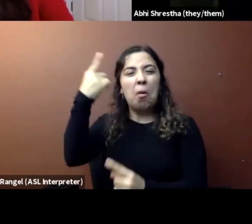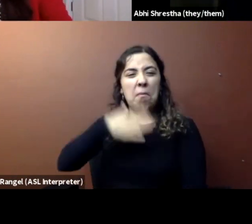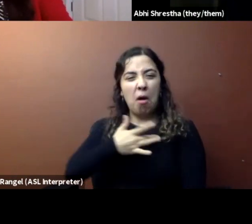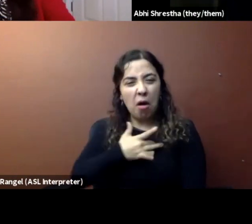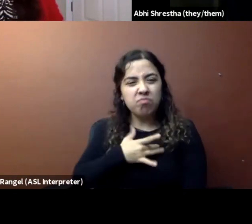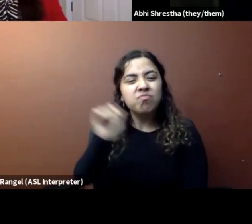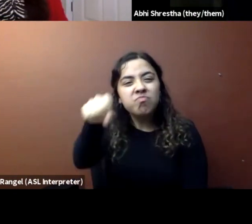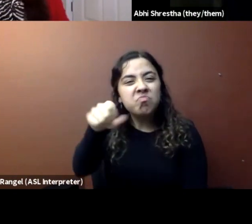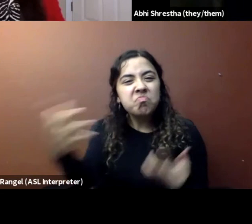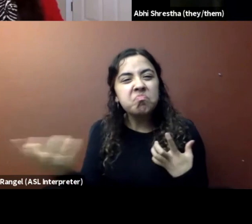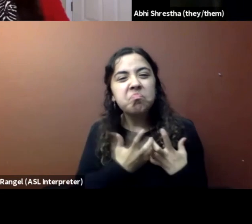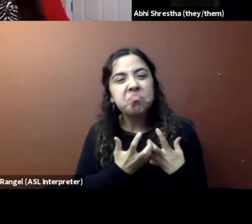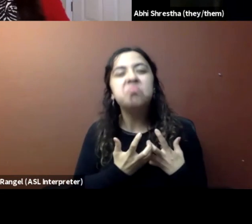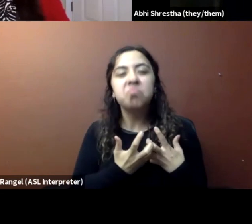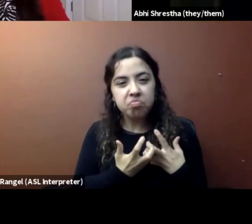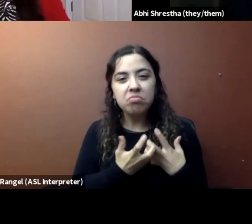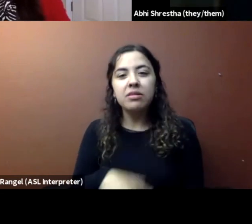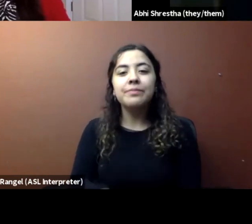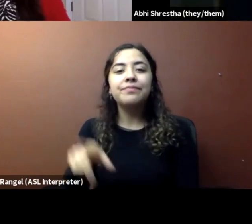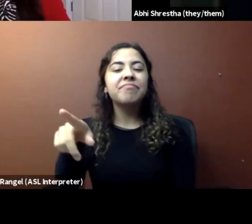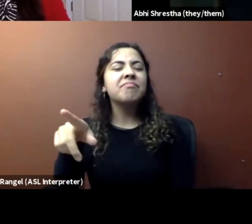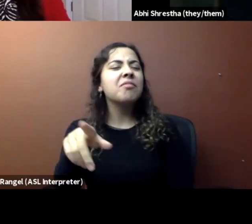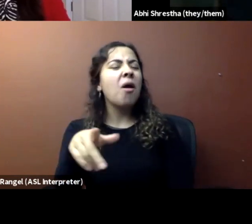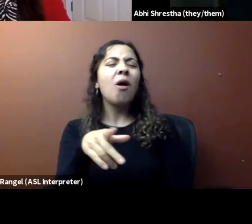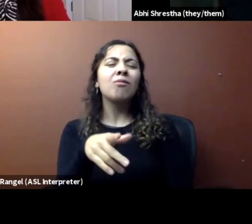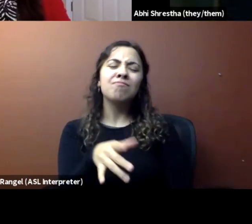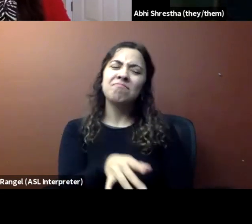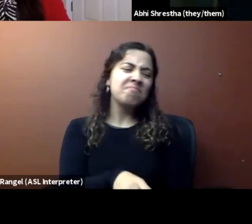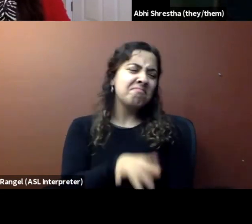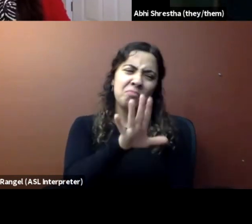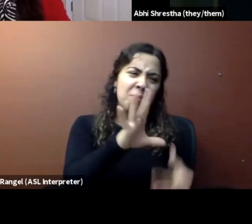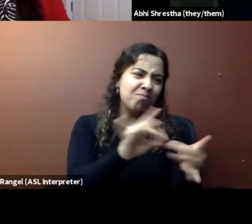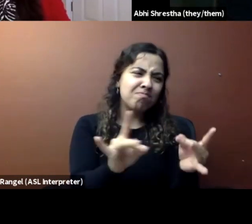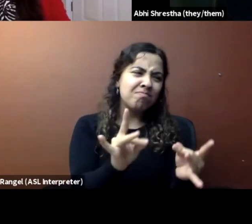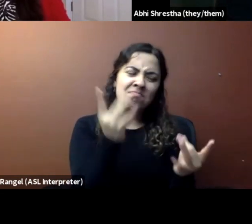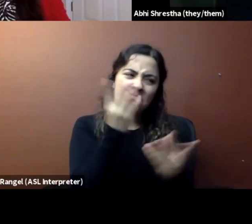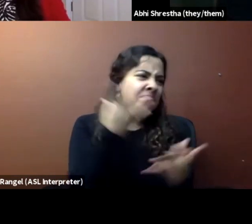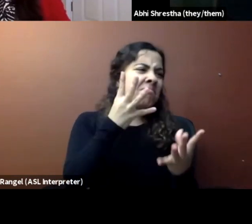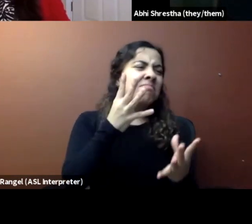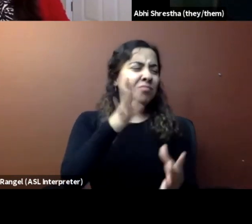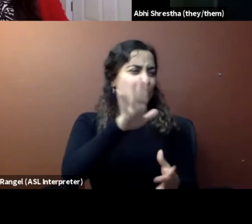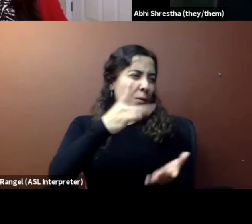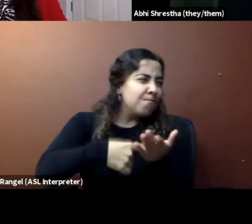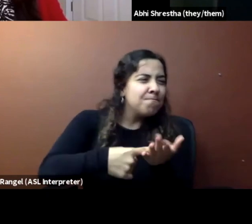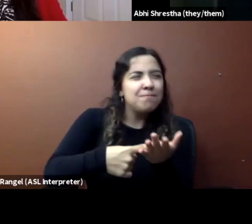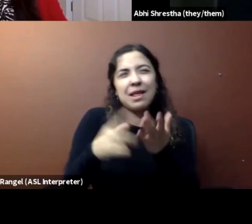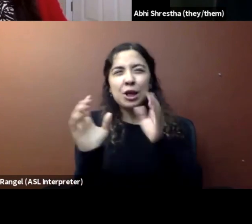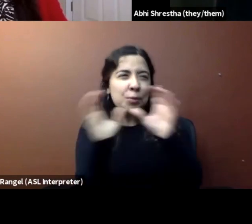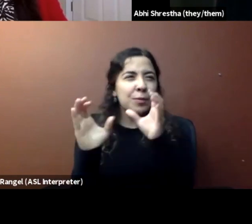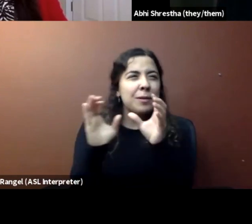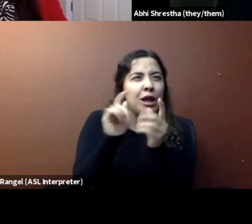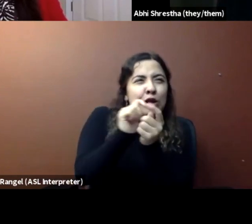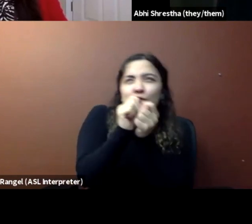I love that. And I love hearing you talk about this idea of like communicating and translating, right? Like, how do